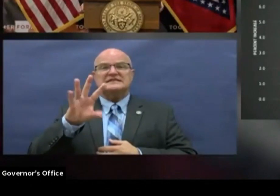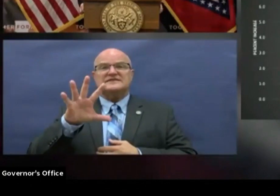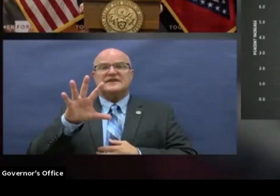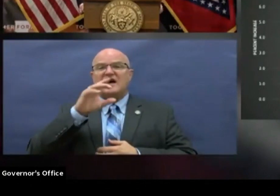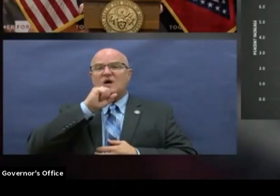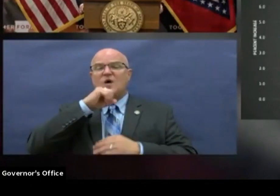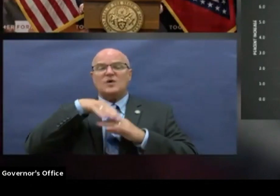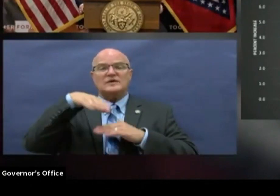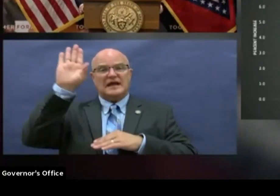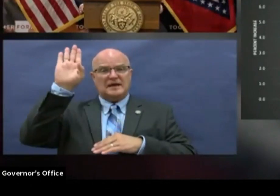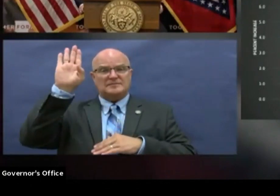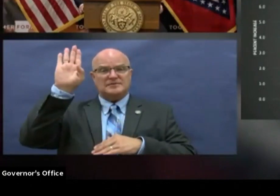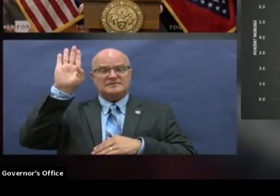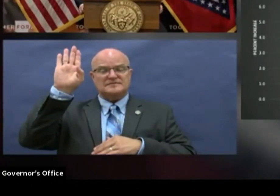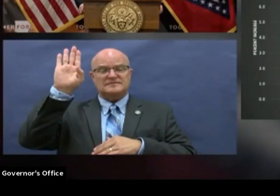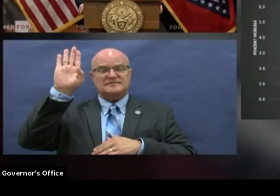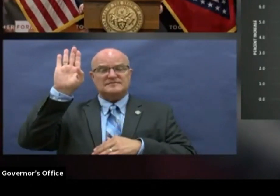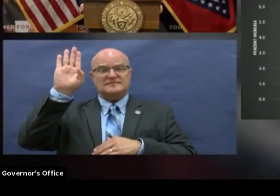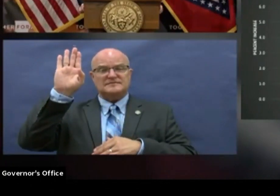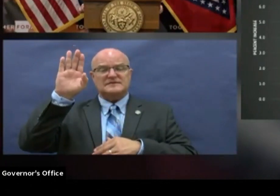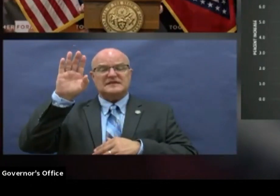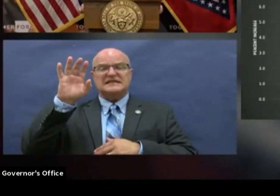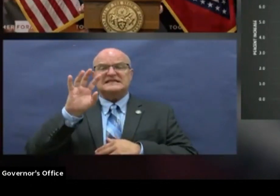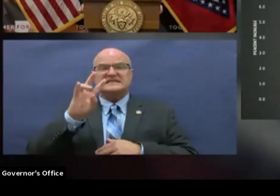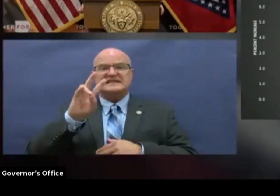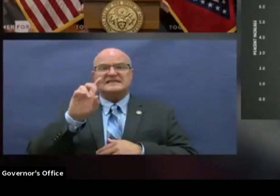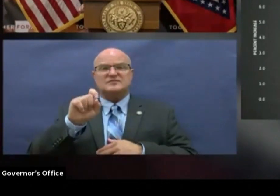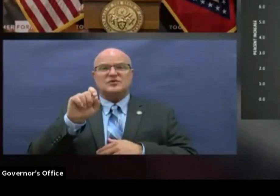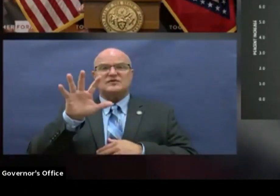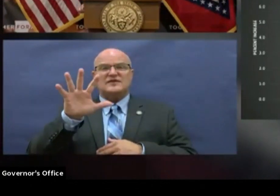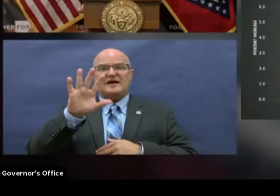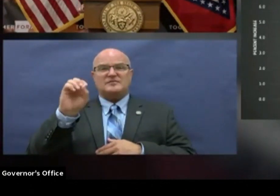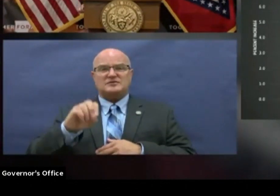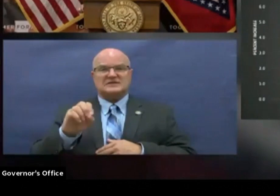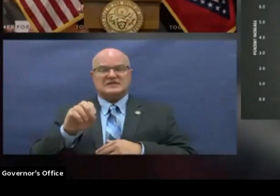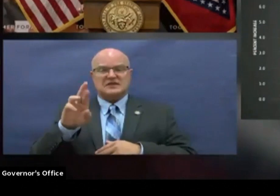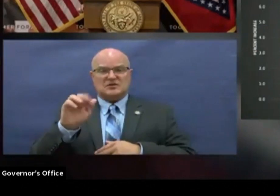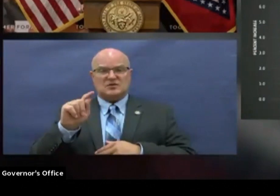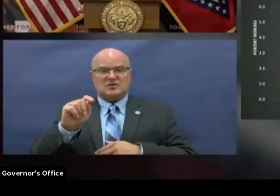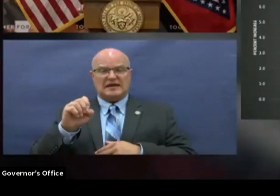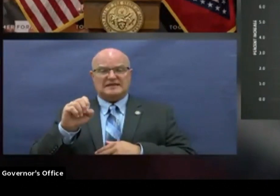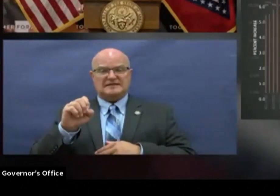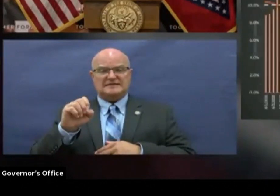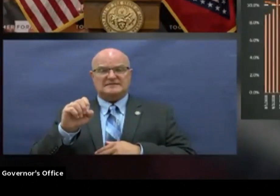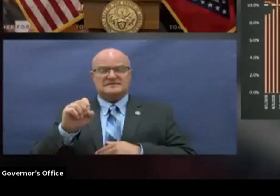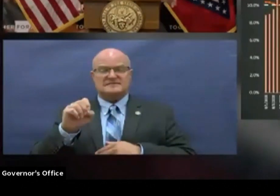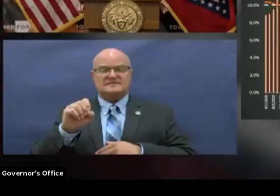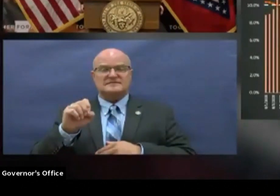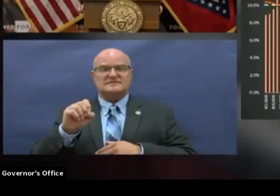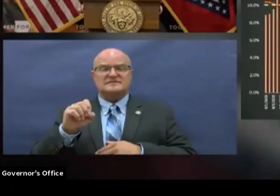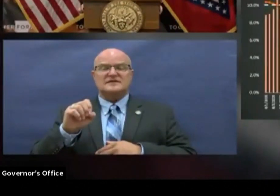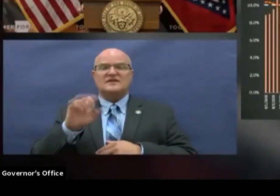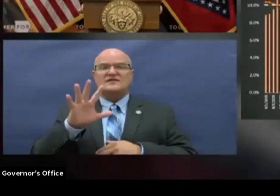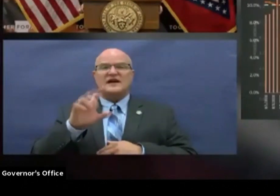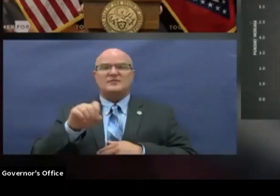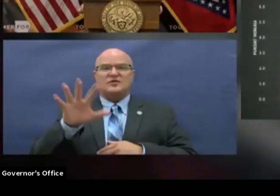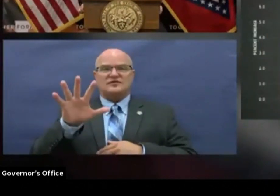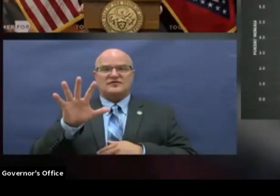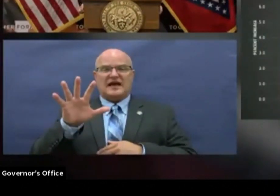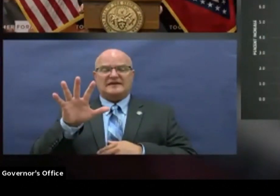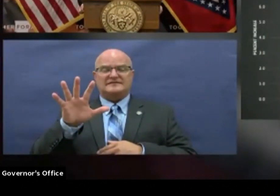plus was growing at the 7.5% rate. Next age group,